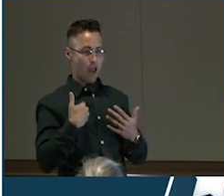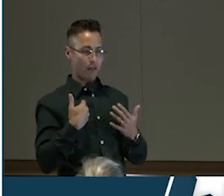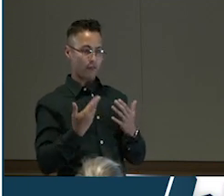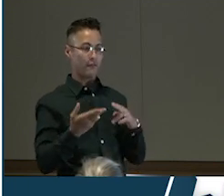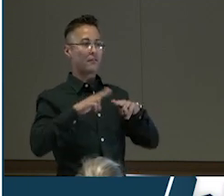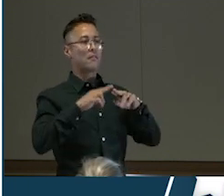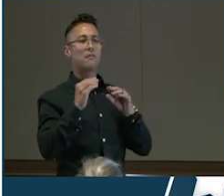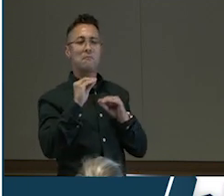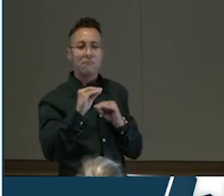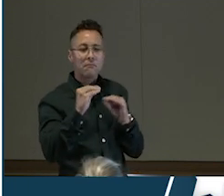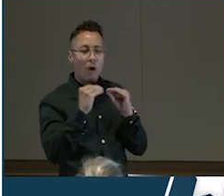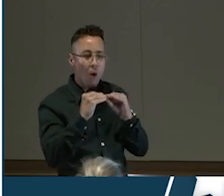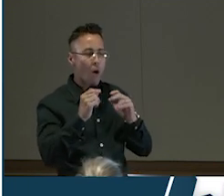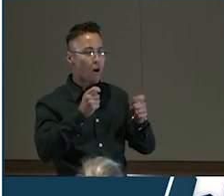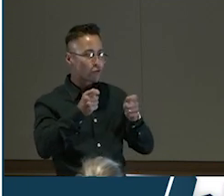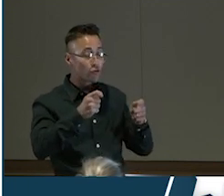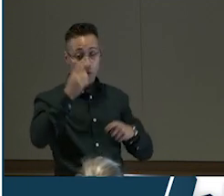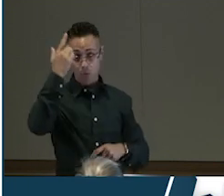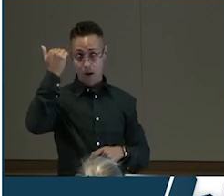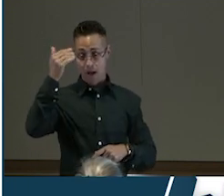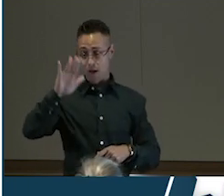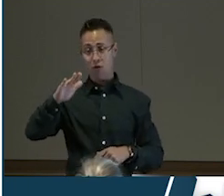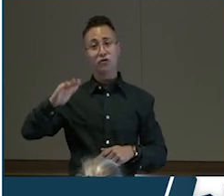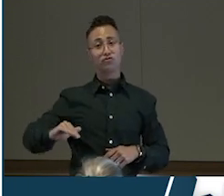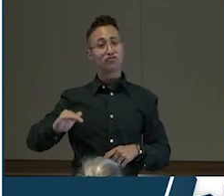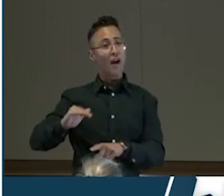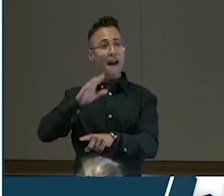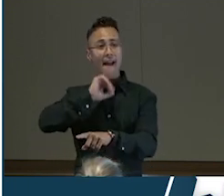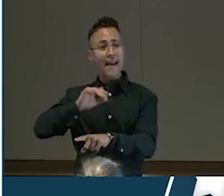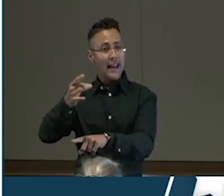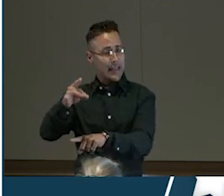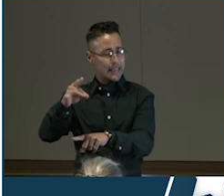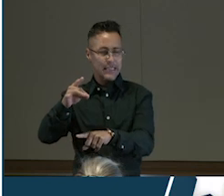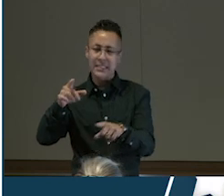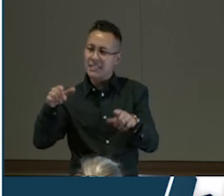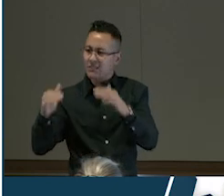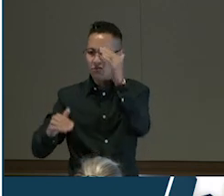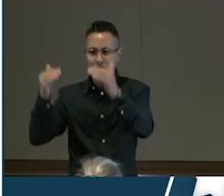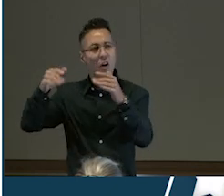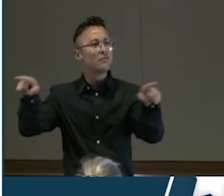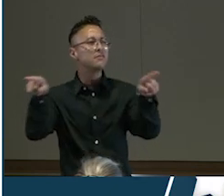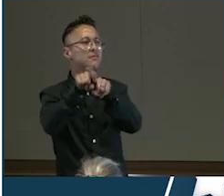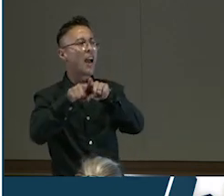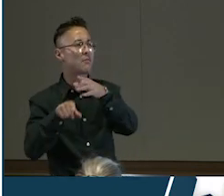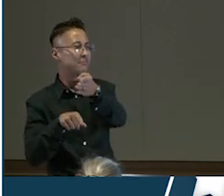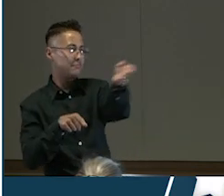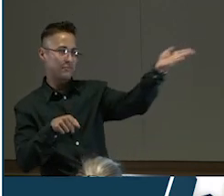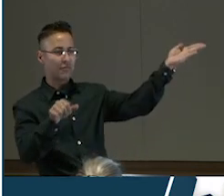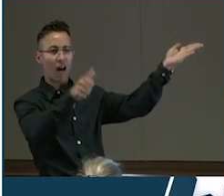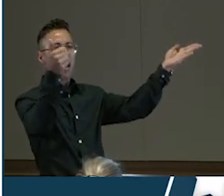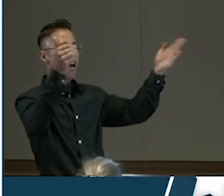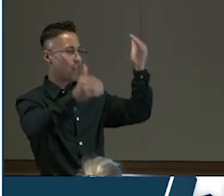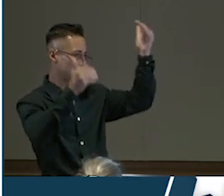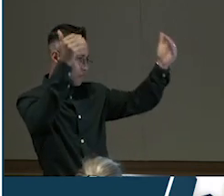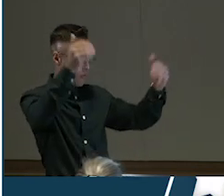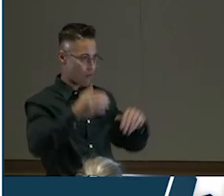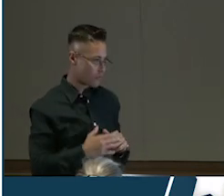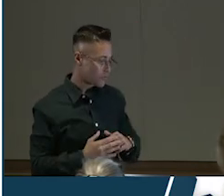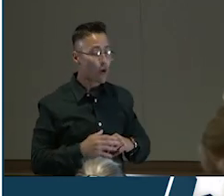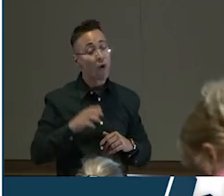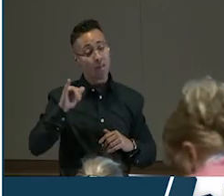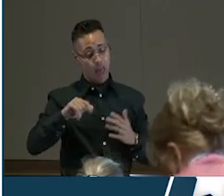have, because your child at 18 is an adult, just like every other adult in this country. And so these documents can give